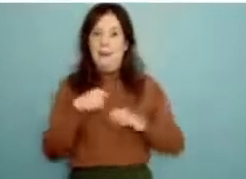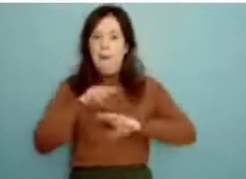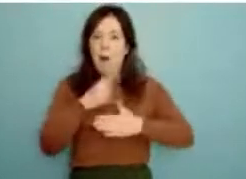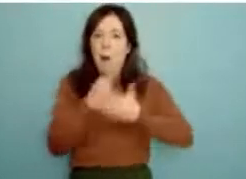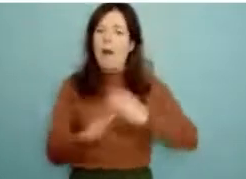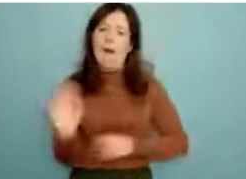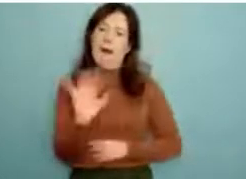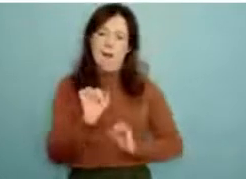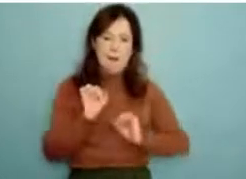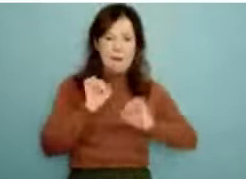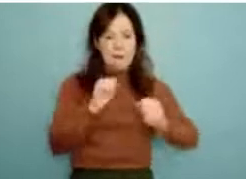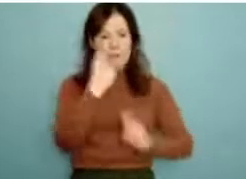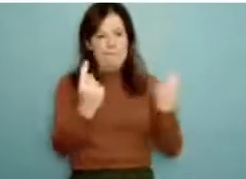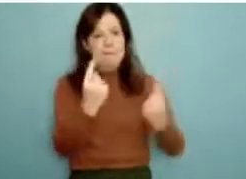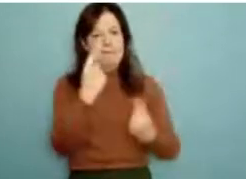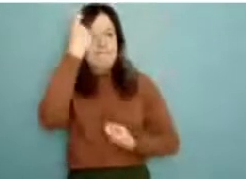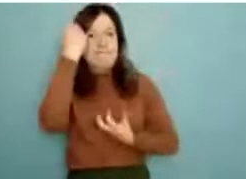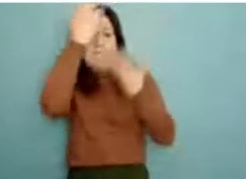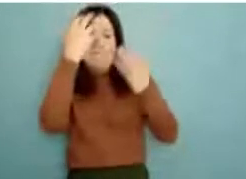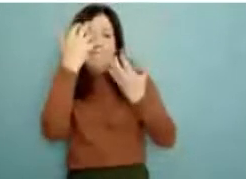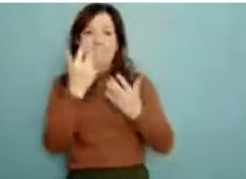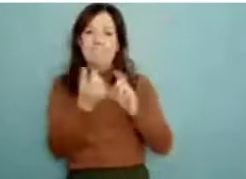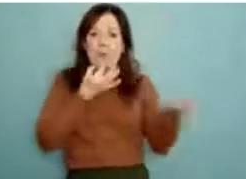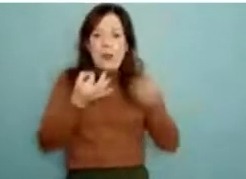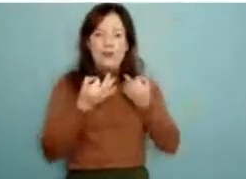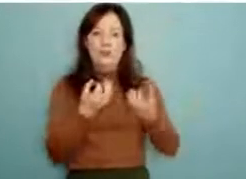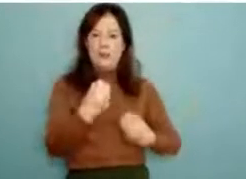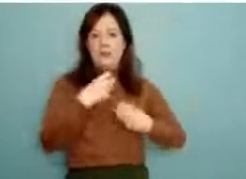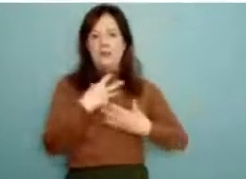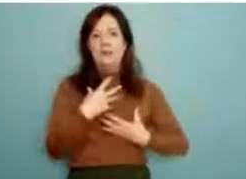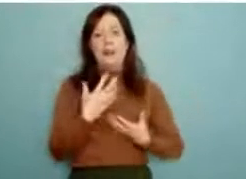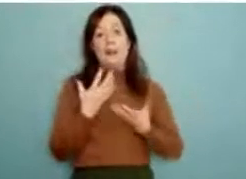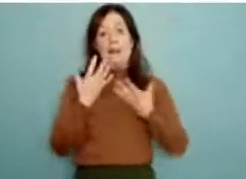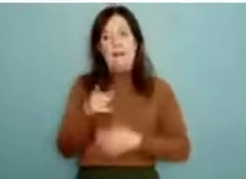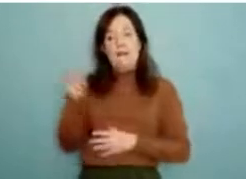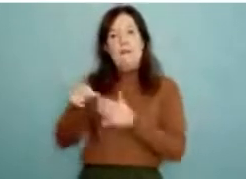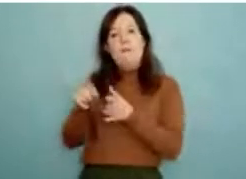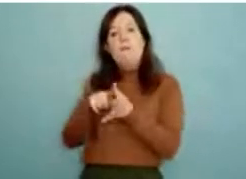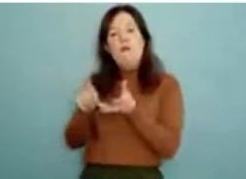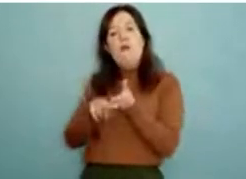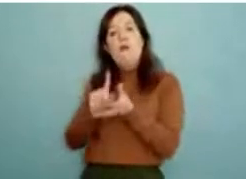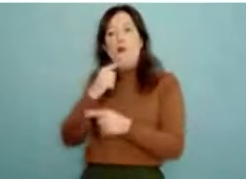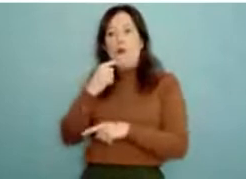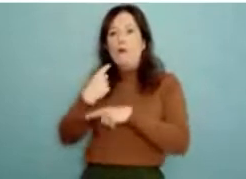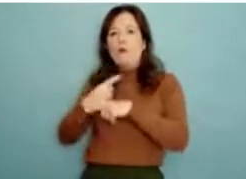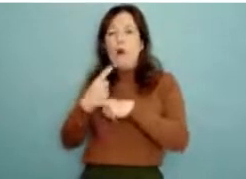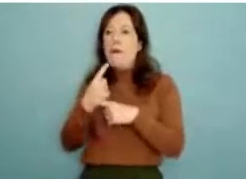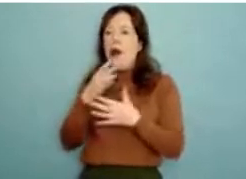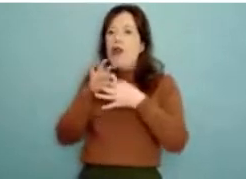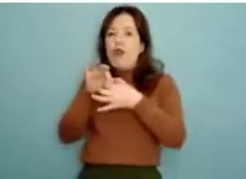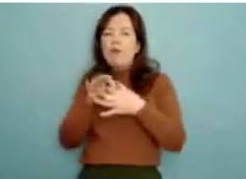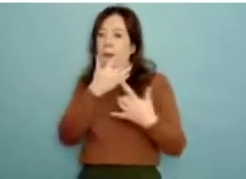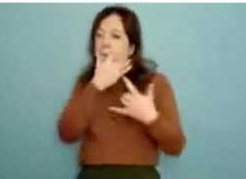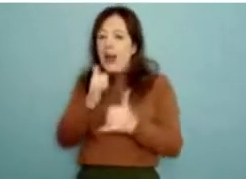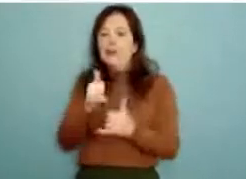us. Paul is going to give his individual and thought-provoking experience of measures in therapy. David Clark will